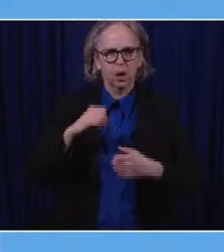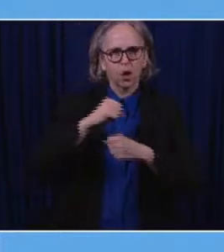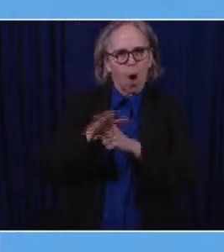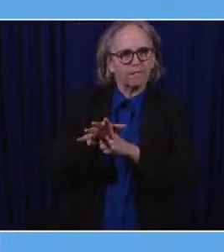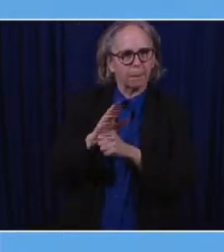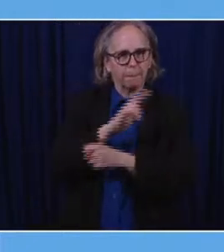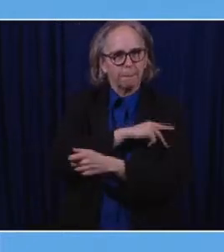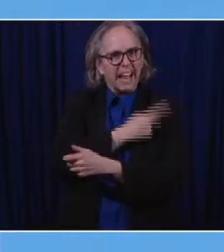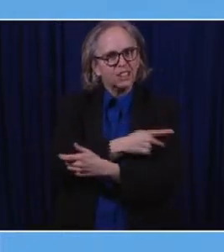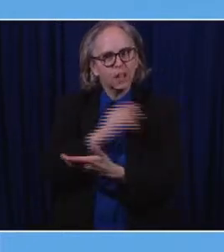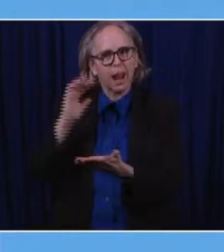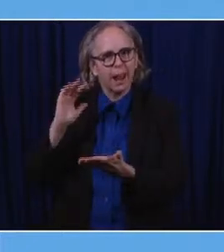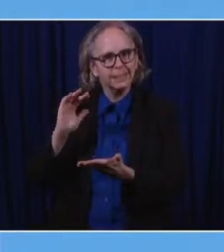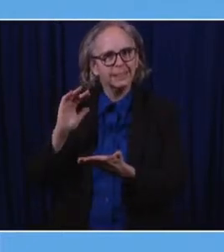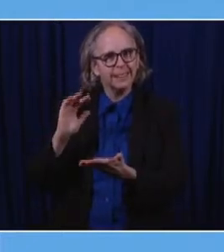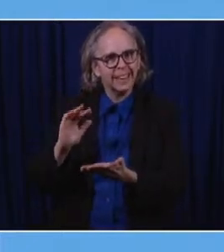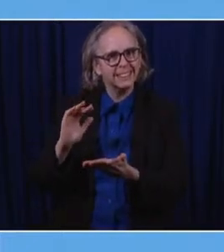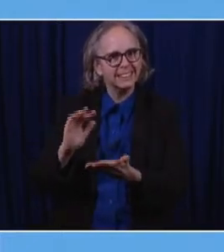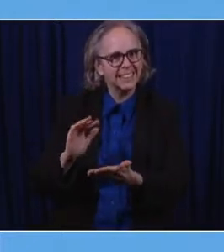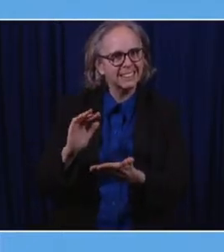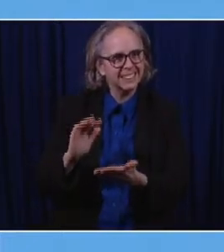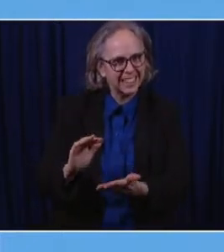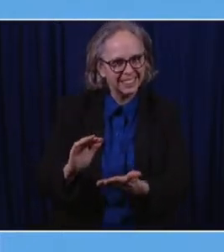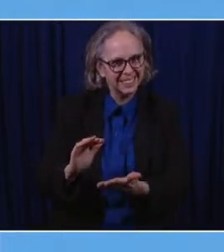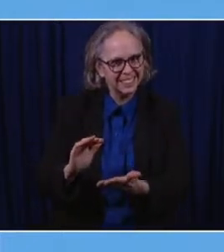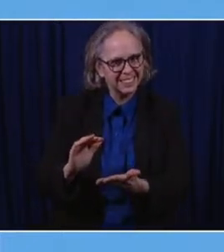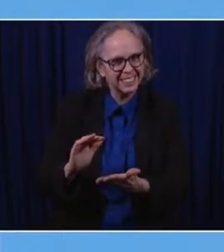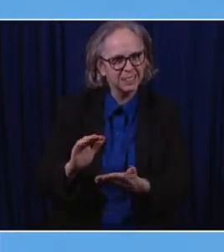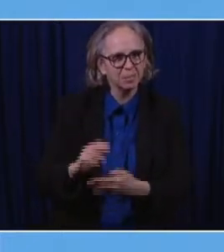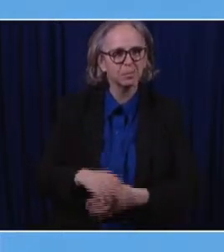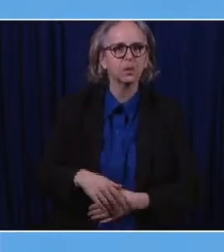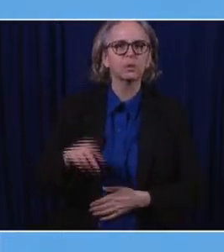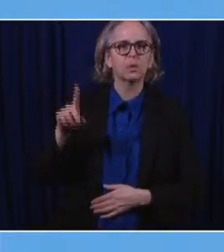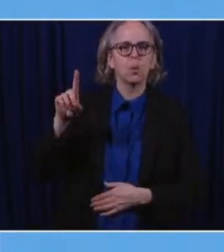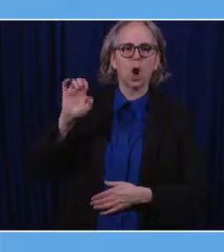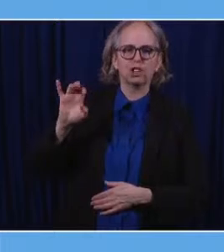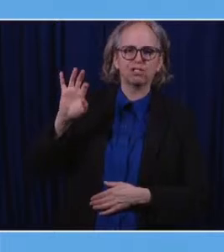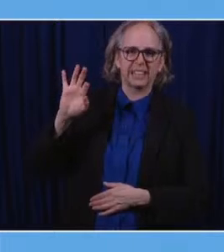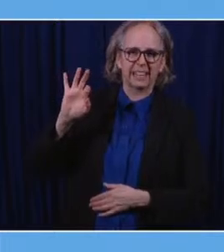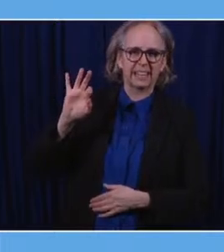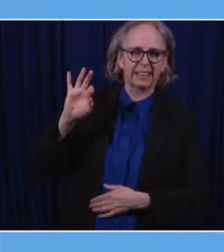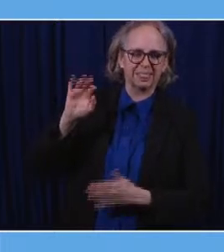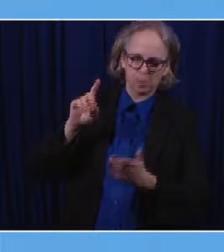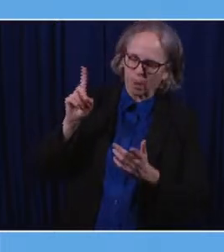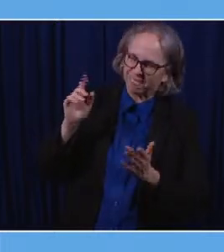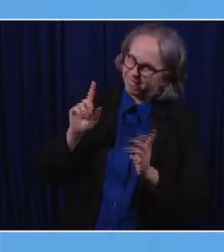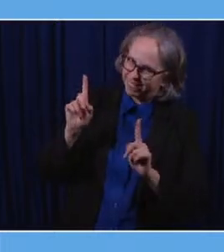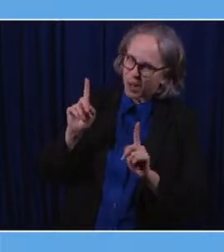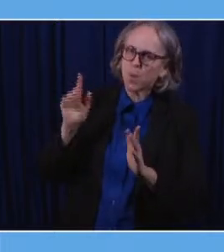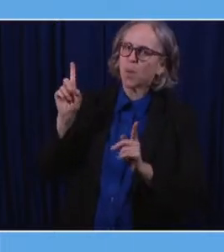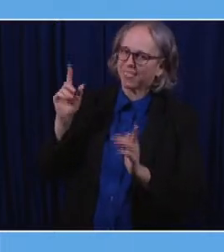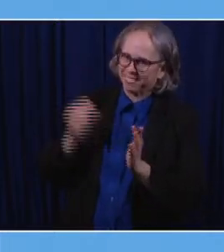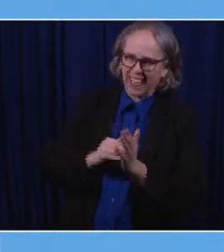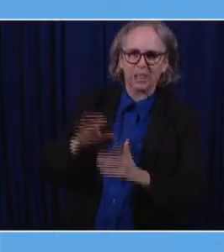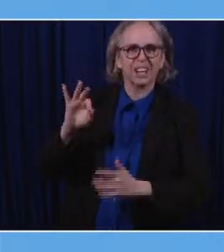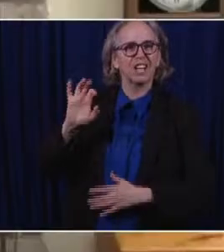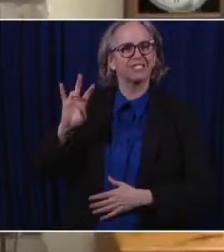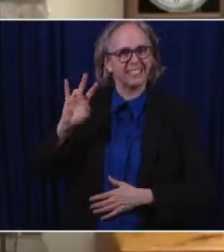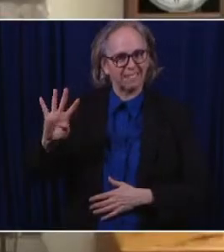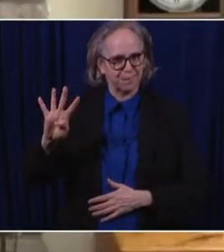So the number we're showing today is 1974, which is very, very, very good